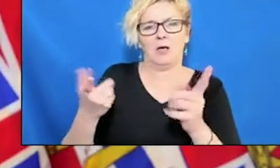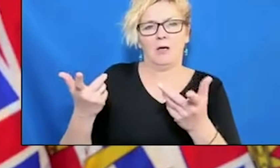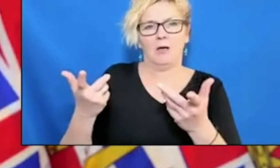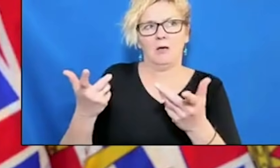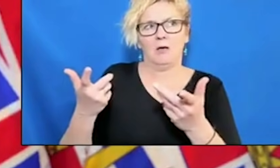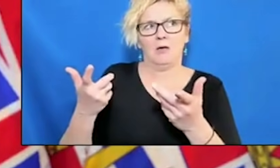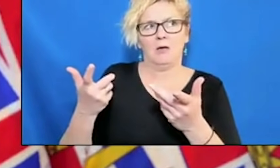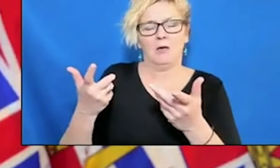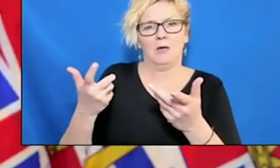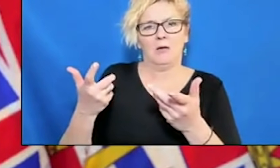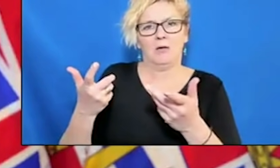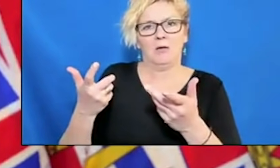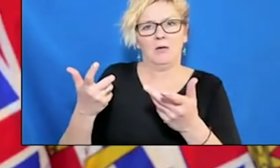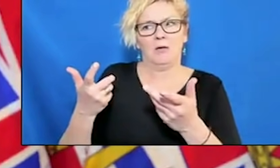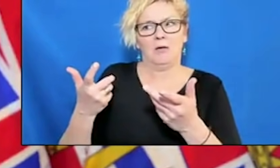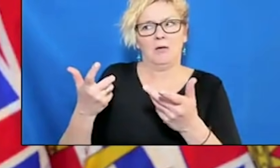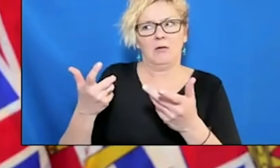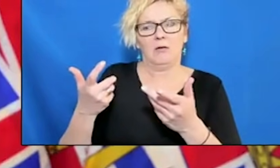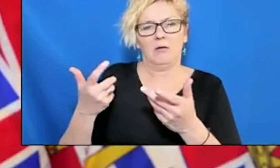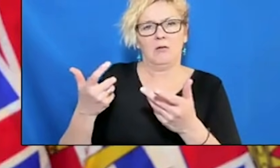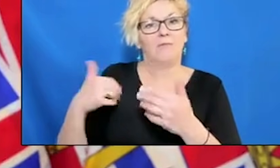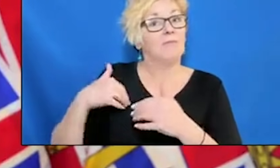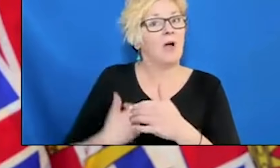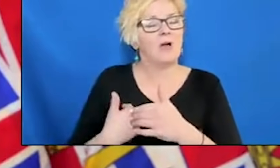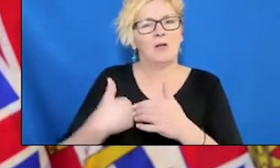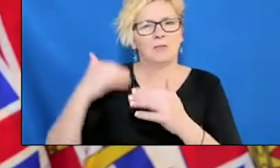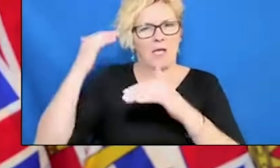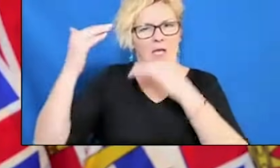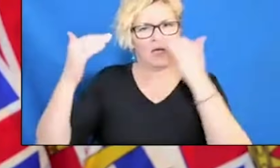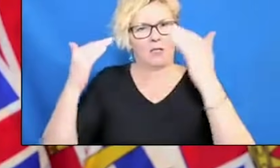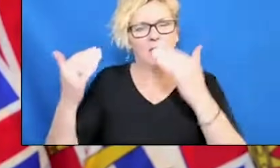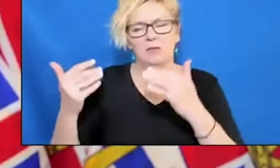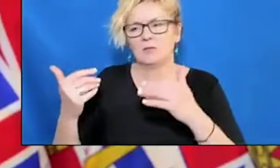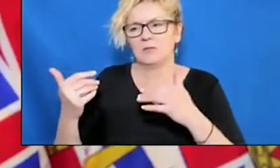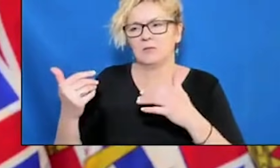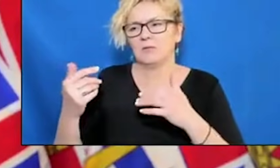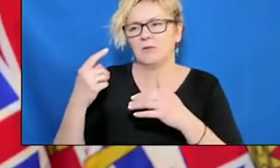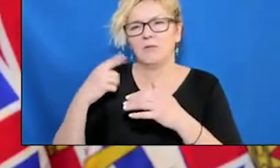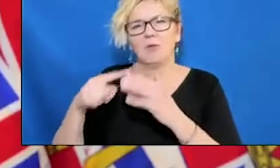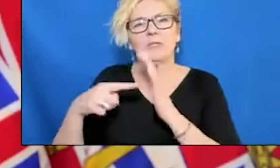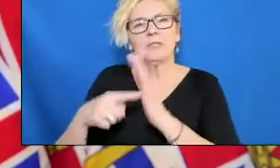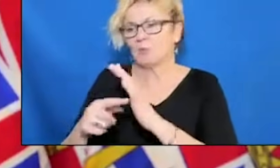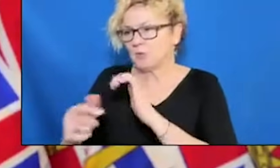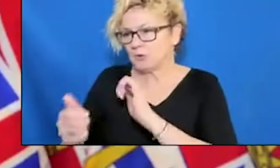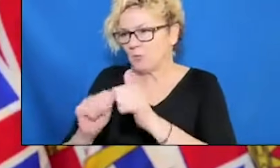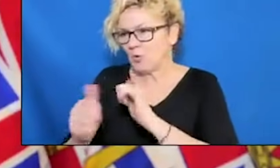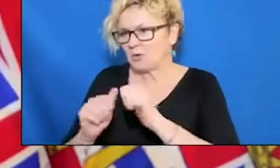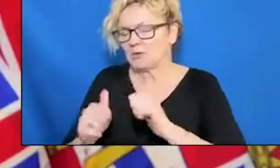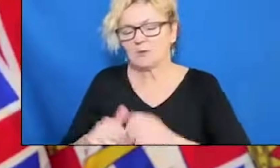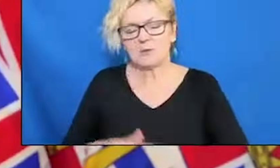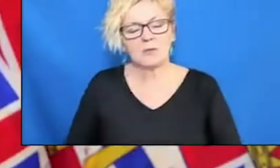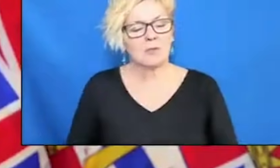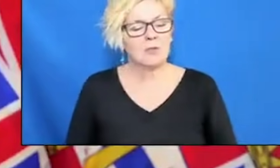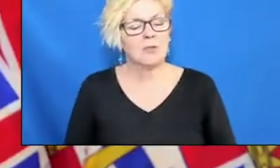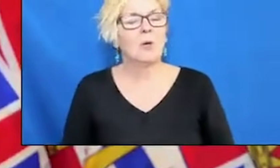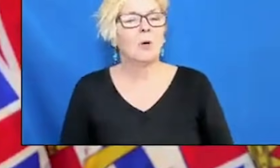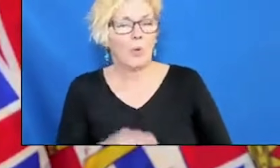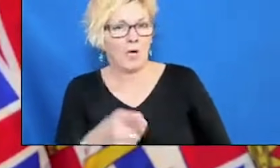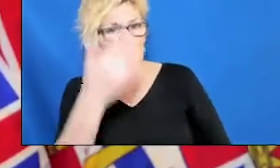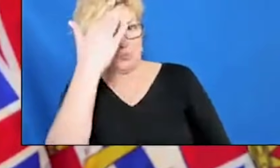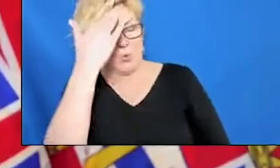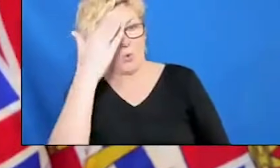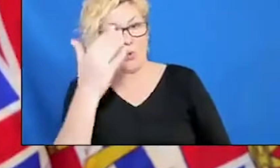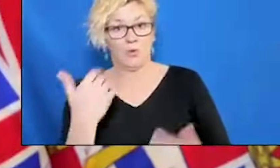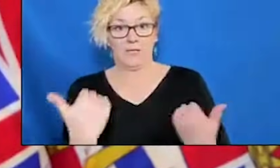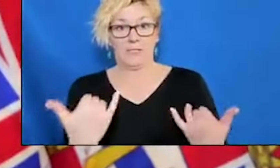types of settings? Well, as you know, right now, youth sports are the technical, and we don't have games